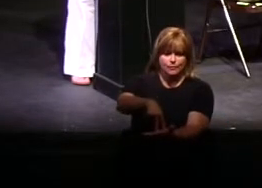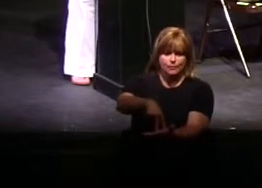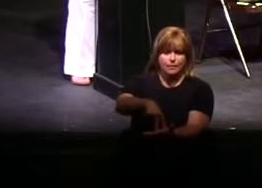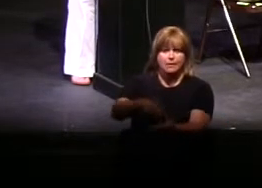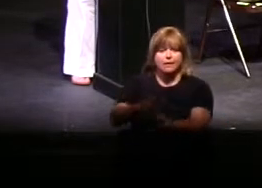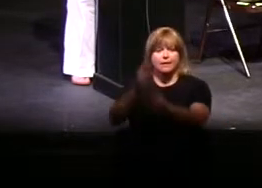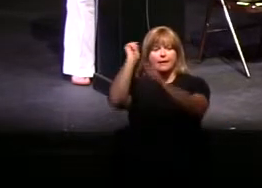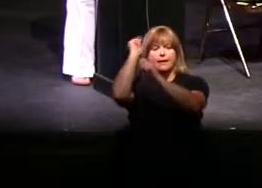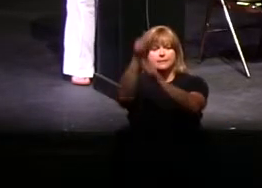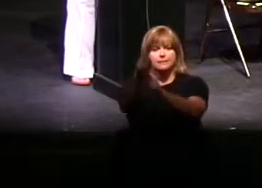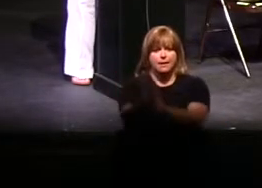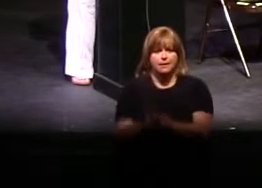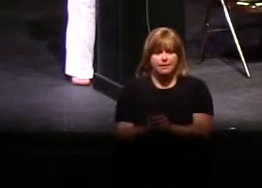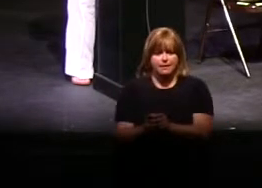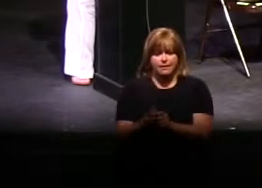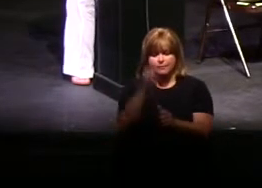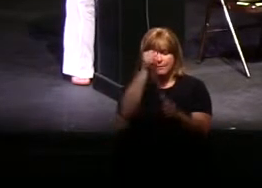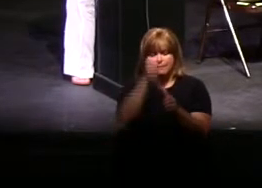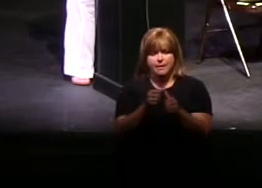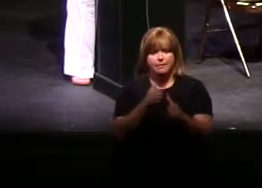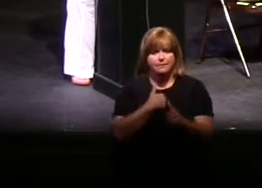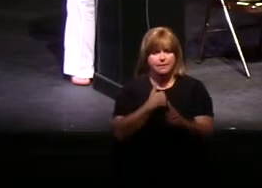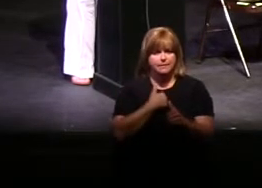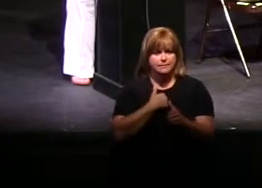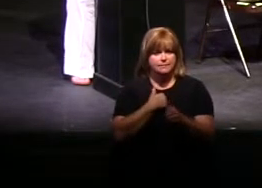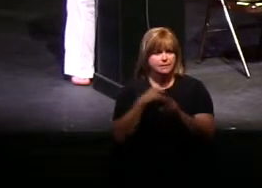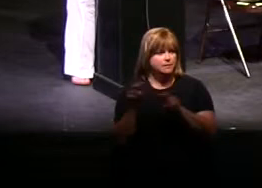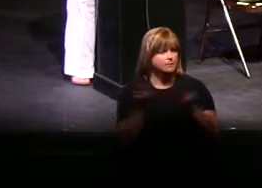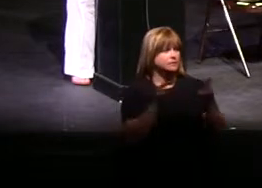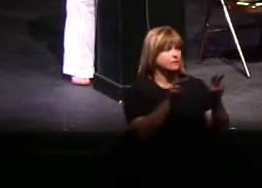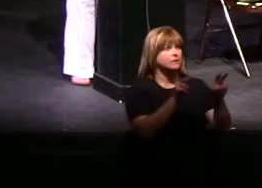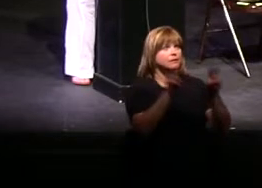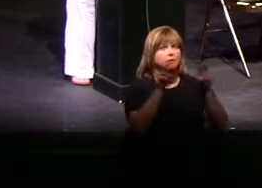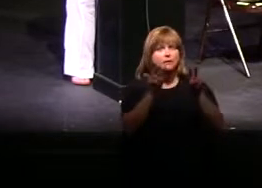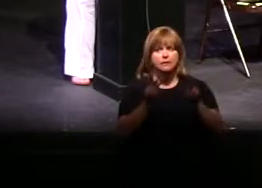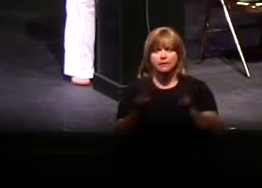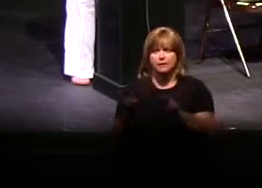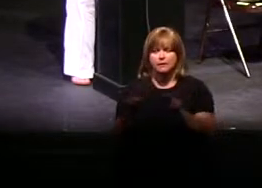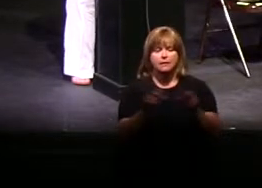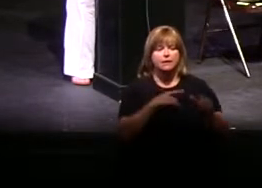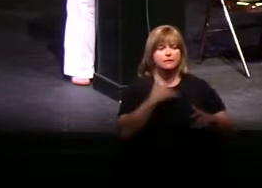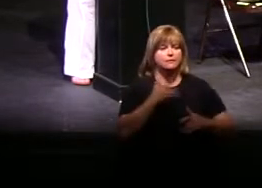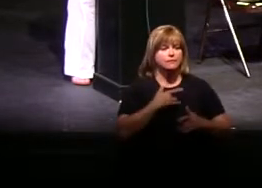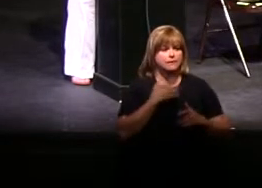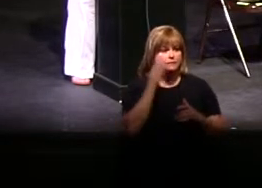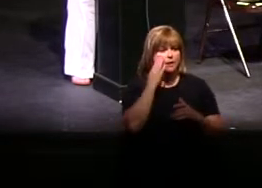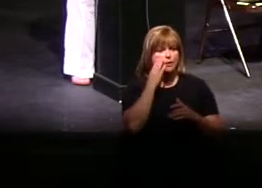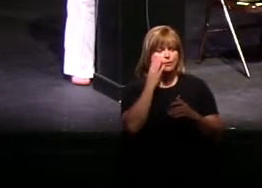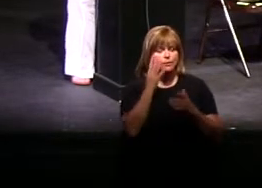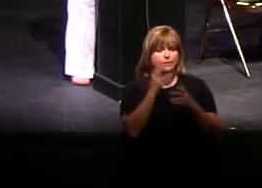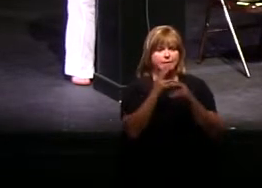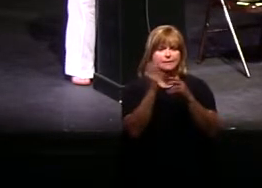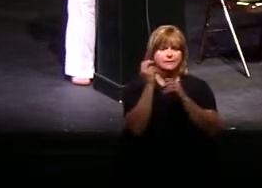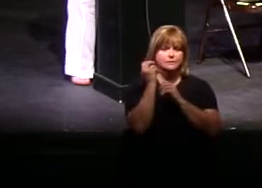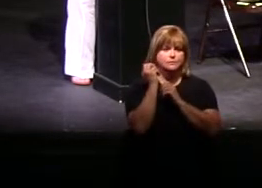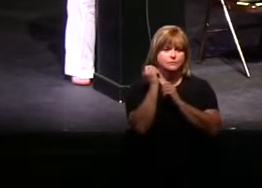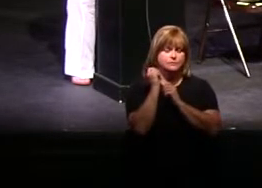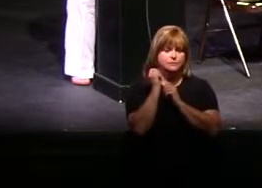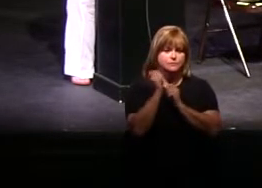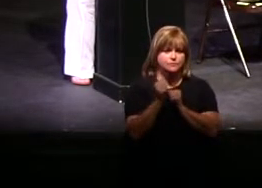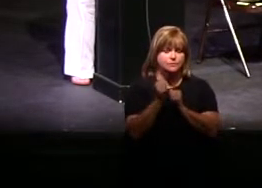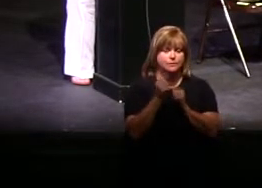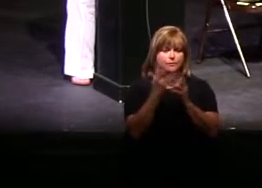my line, reminding myself to look, to feel, because I knew that soon it would be gone from me.